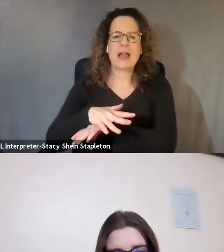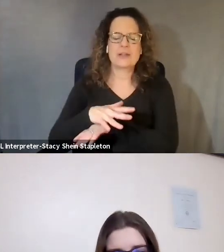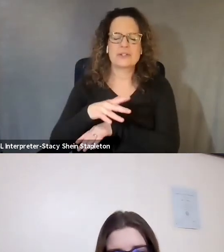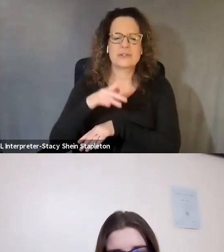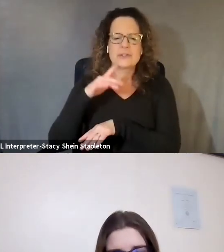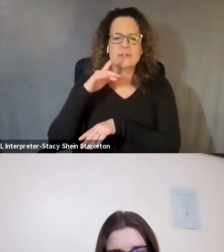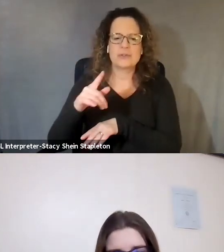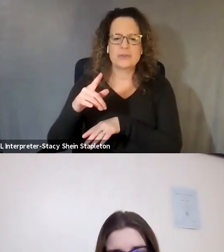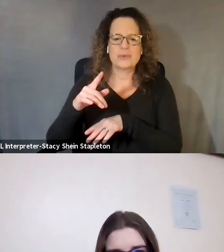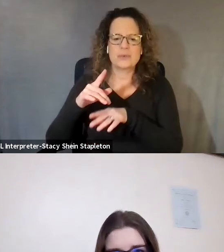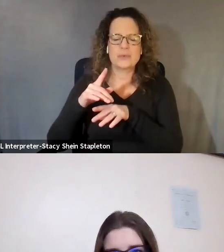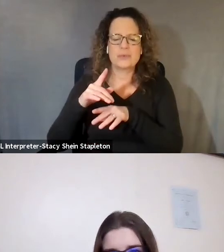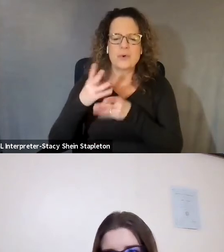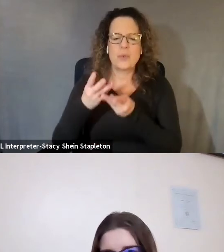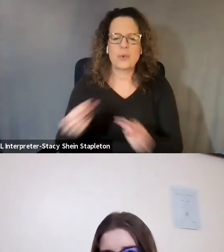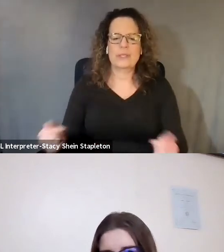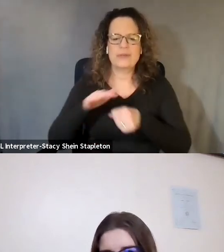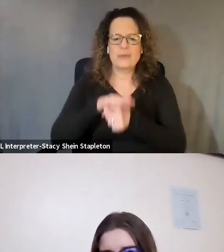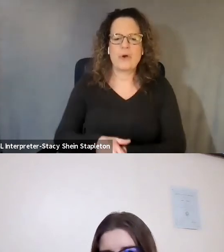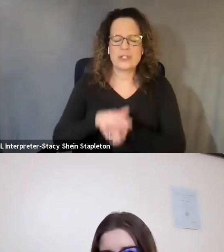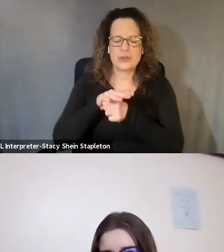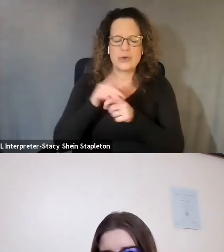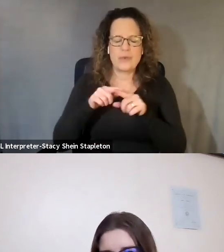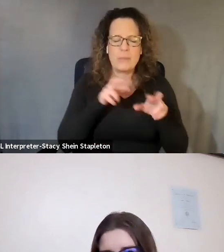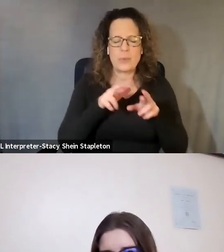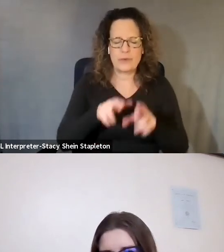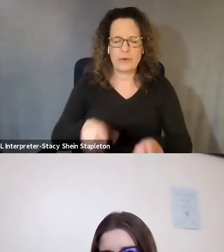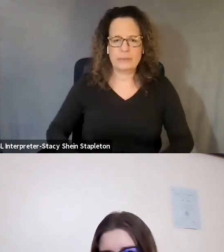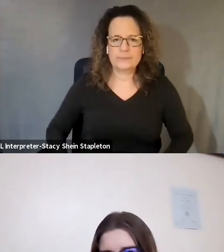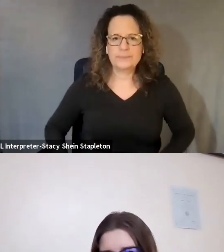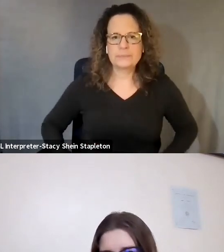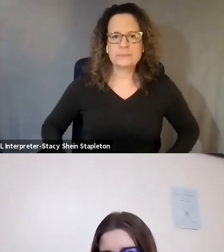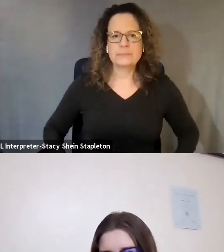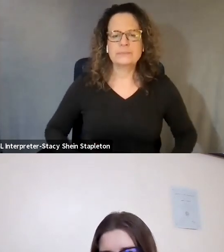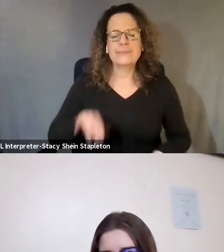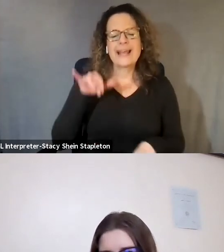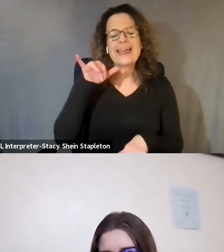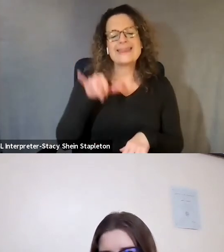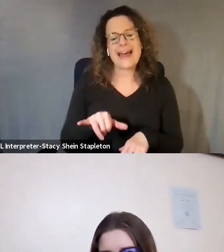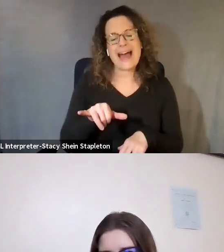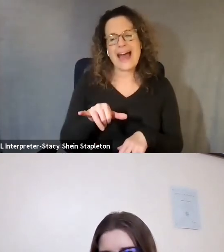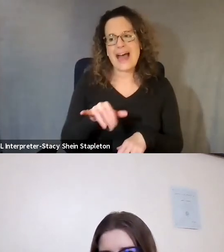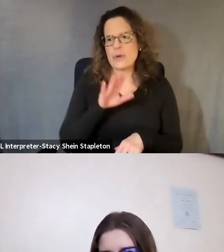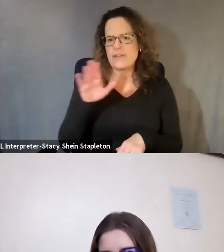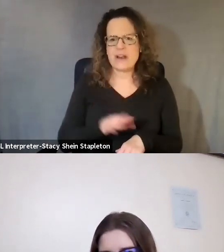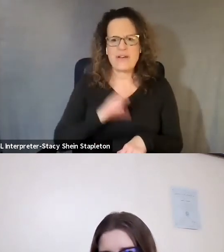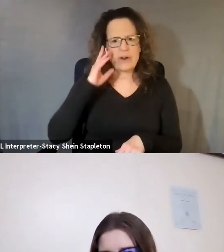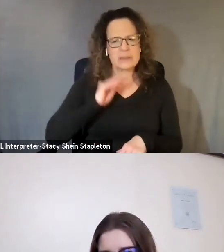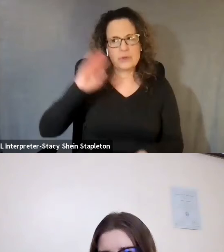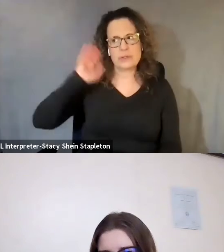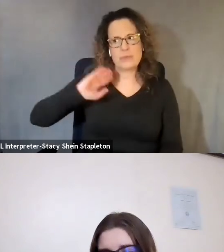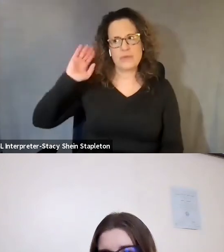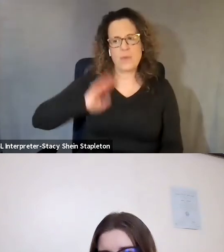to relieving pressure from high river levels. That's something that we really have not experienced